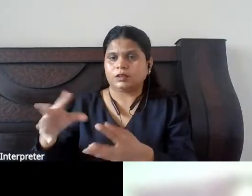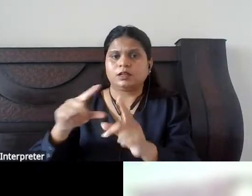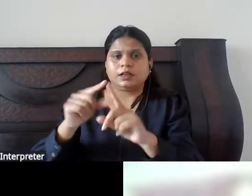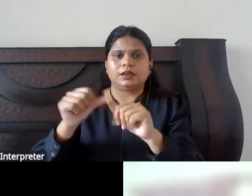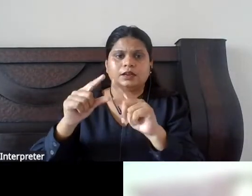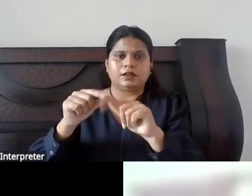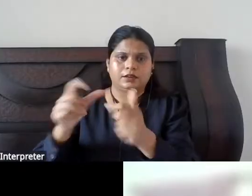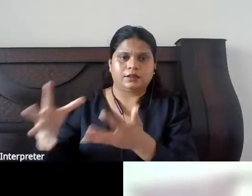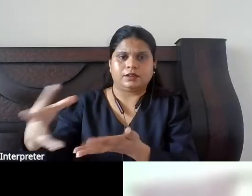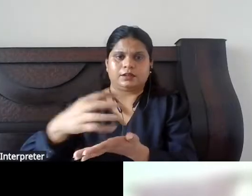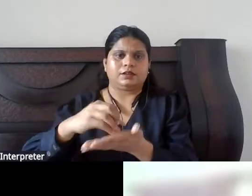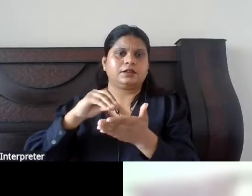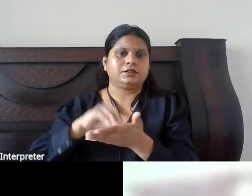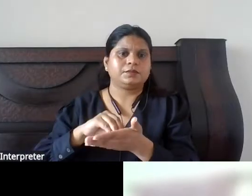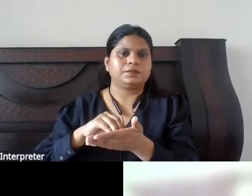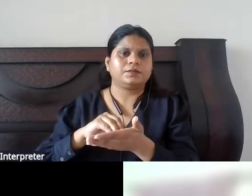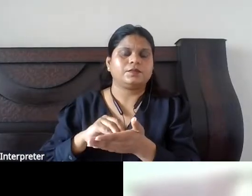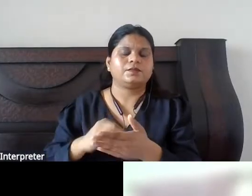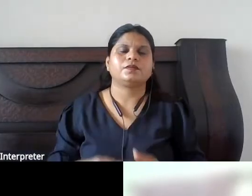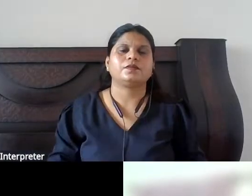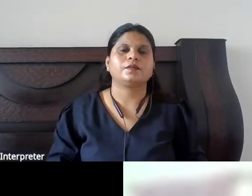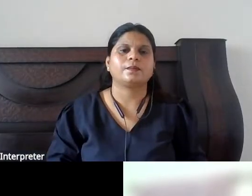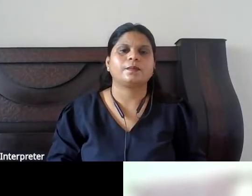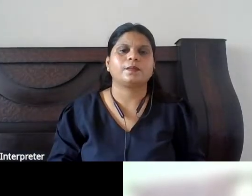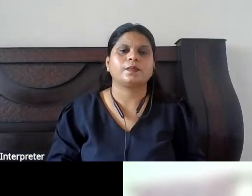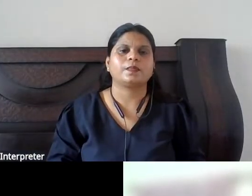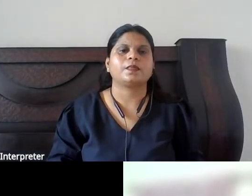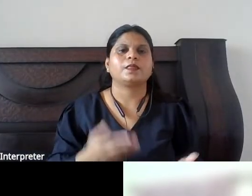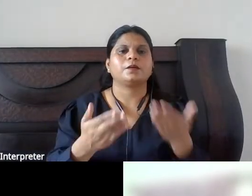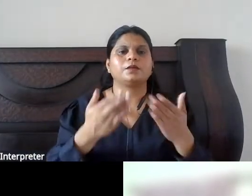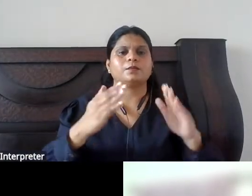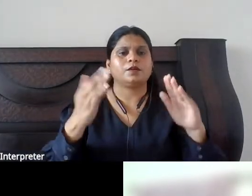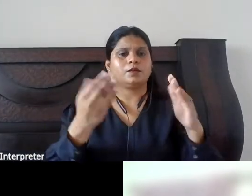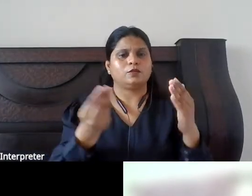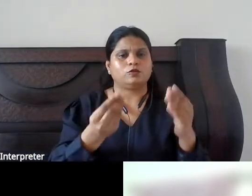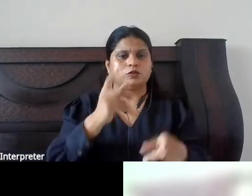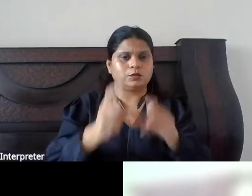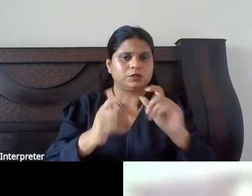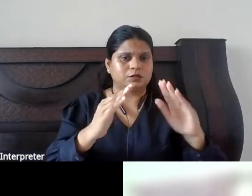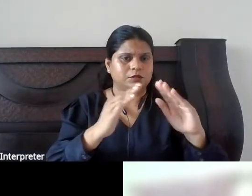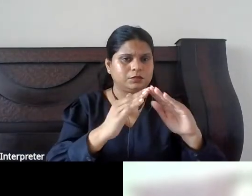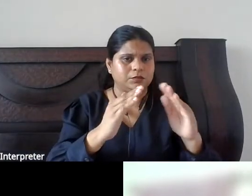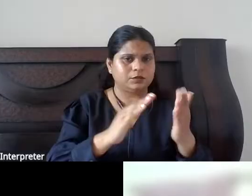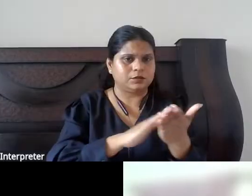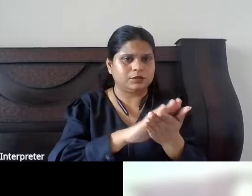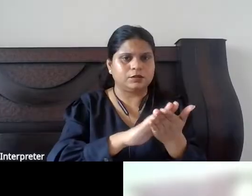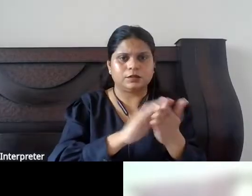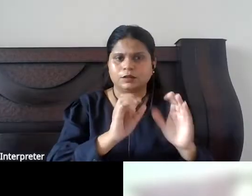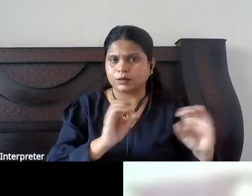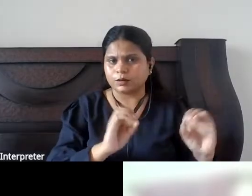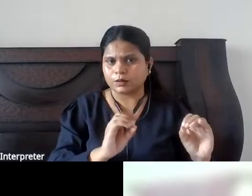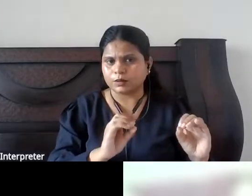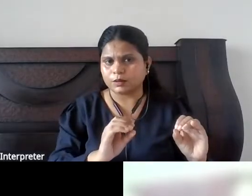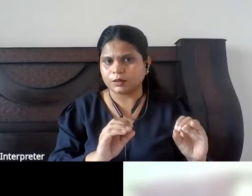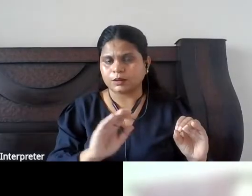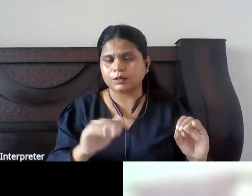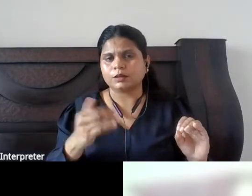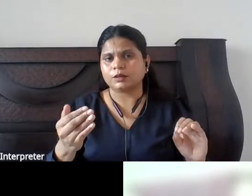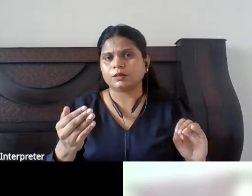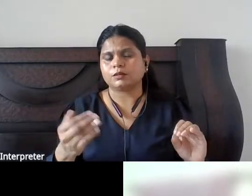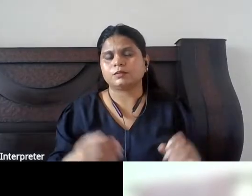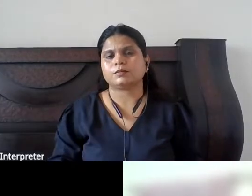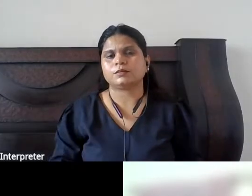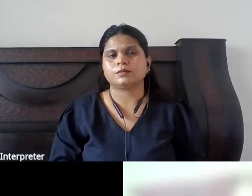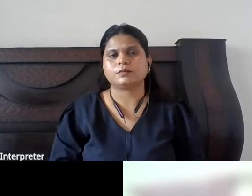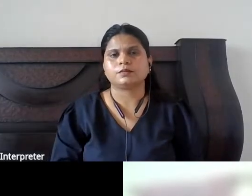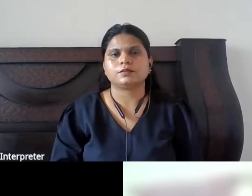the homeless people who might be staying at some institutions or any other facility. So they do are counted.